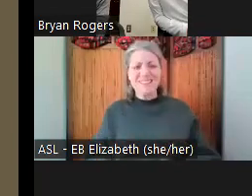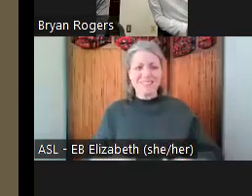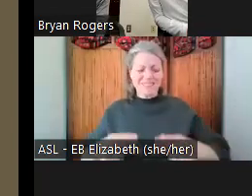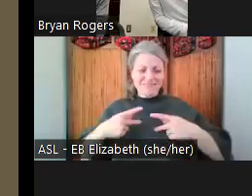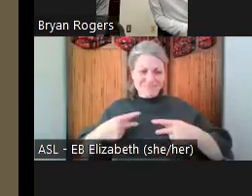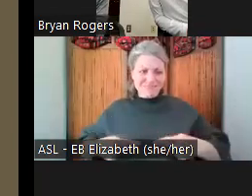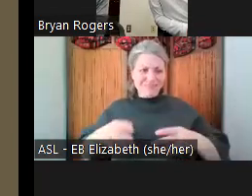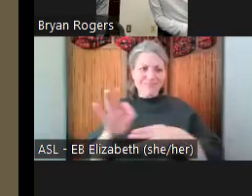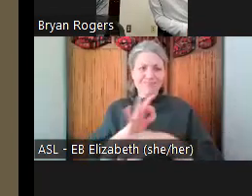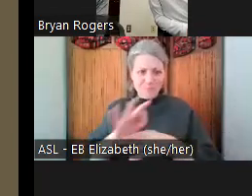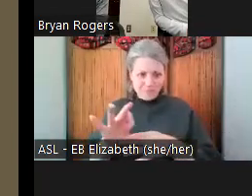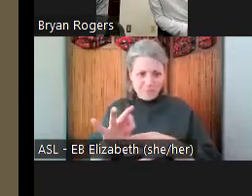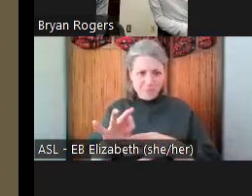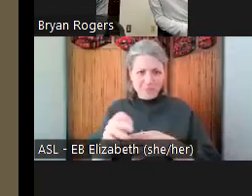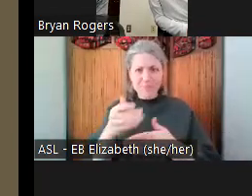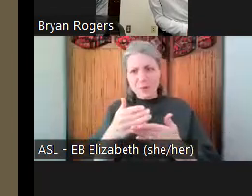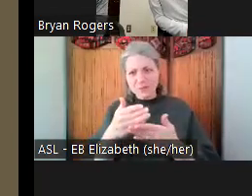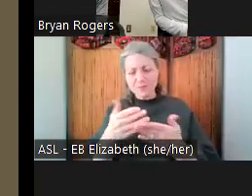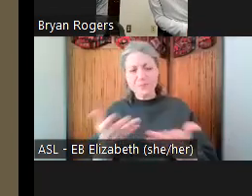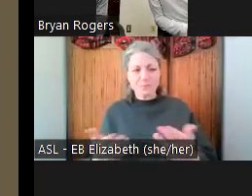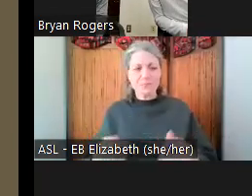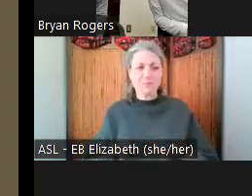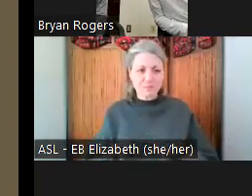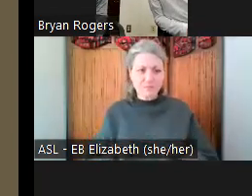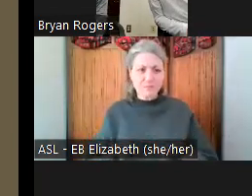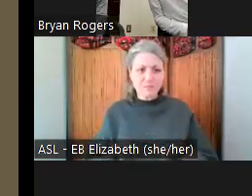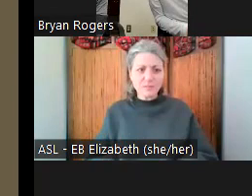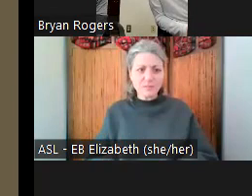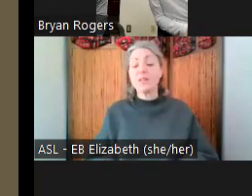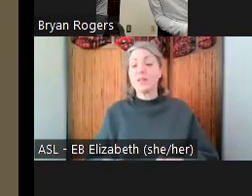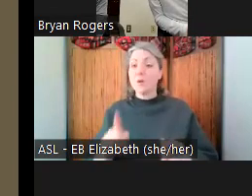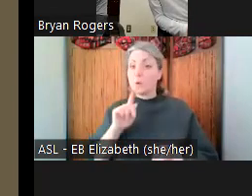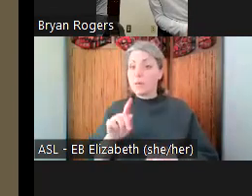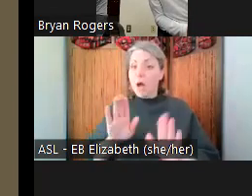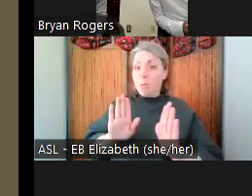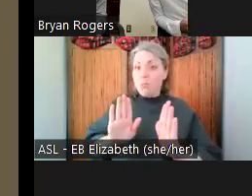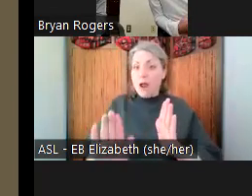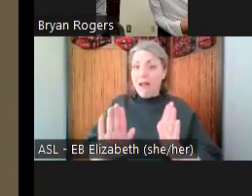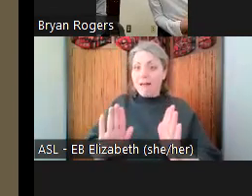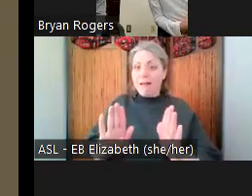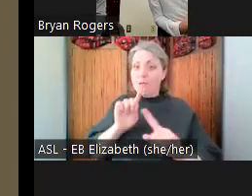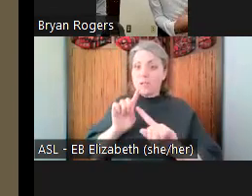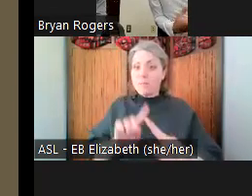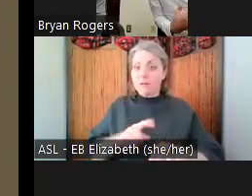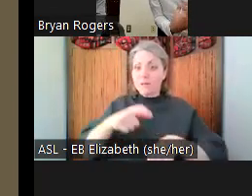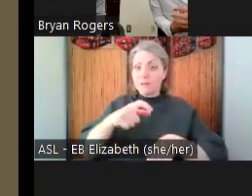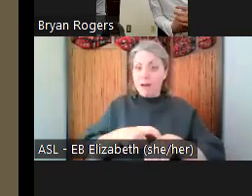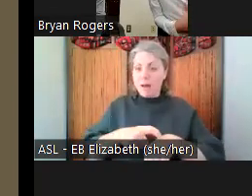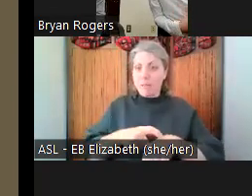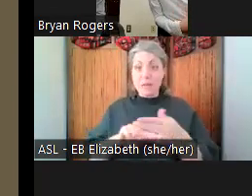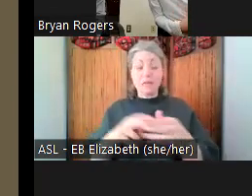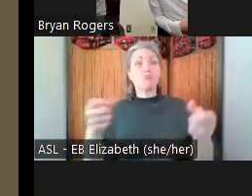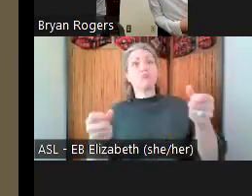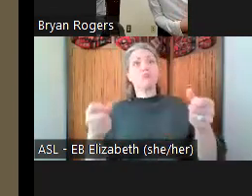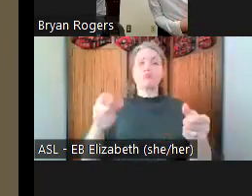physical functioning portion of it would be a brake response time. So what we do with our brake response time is we use a machine